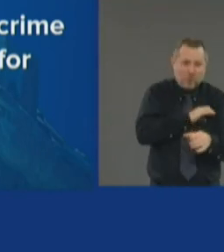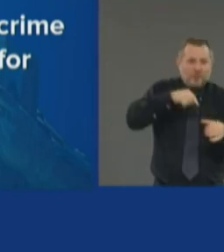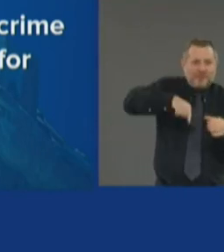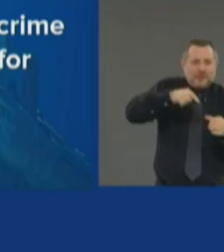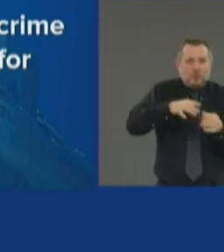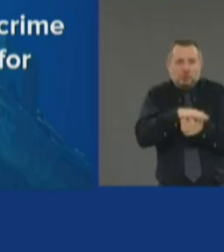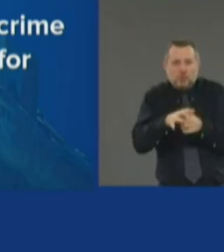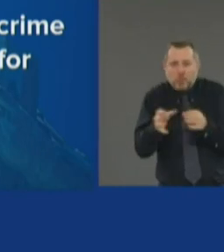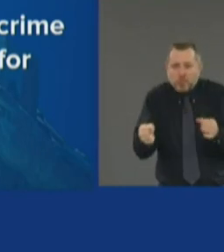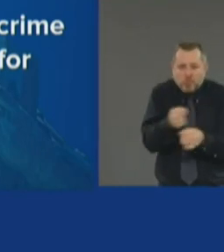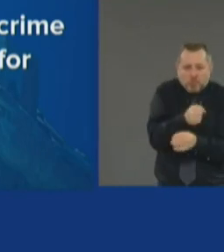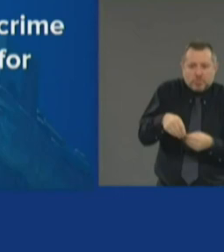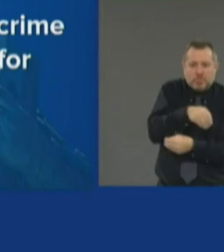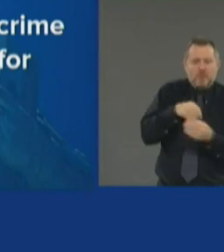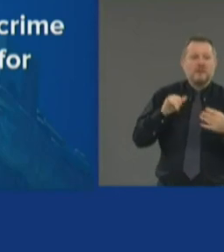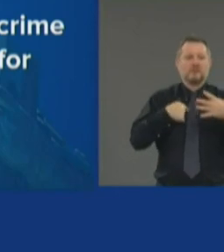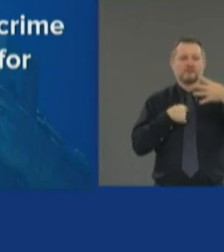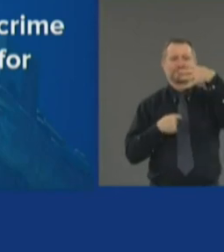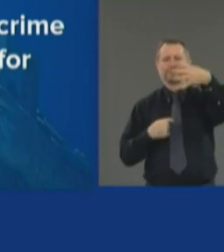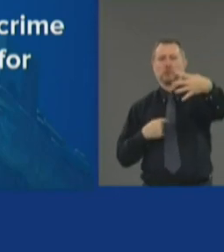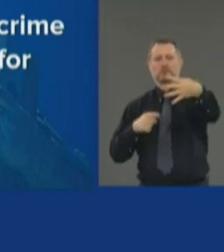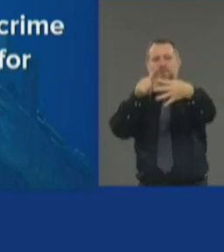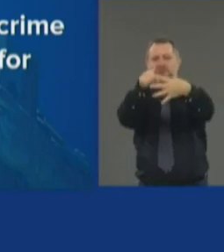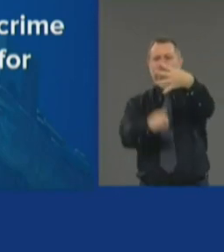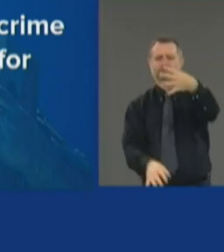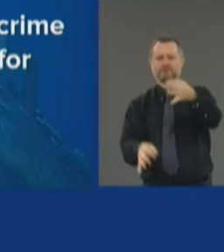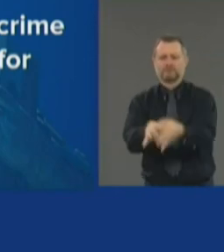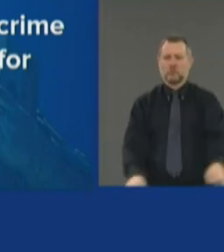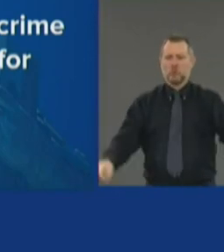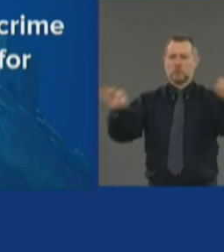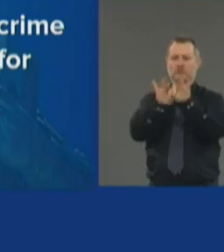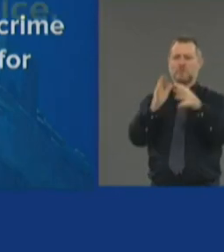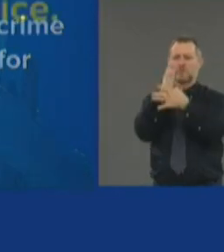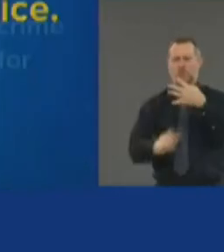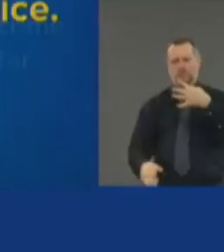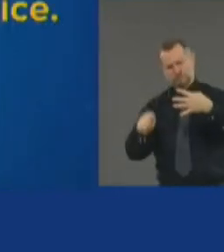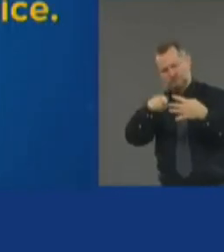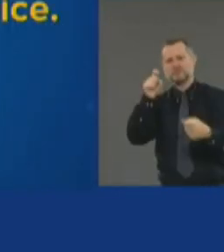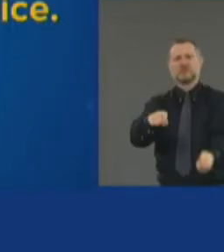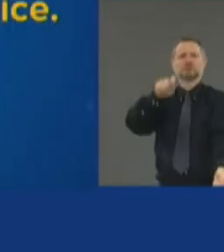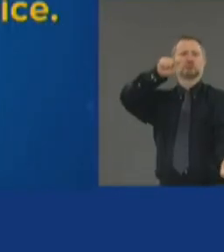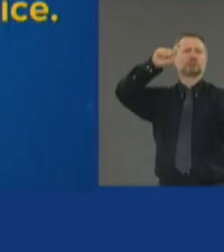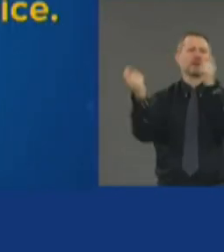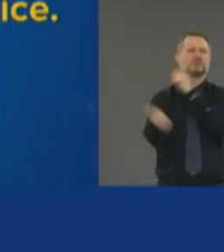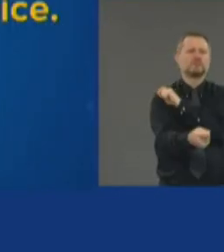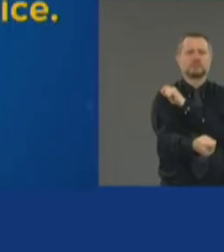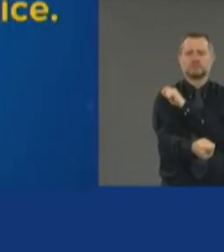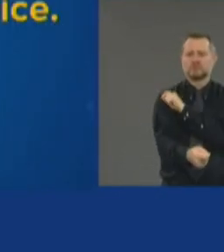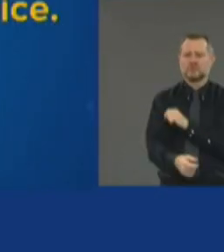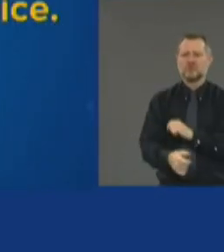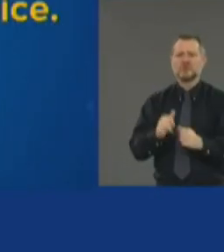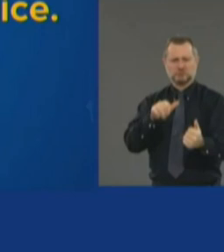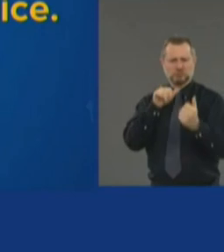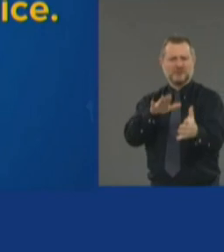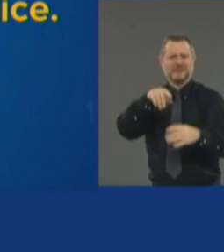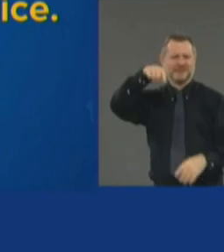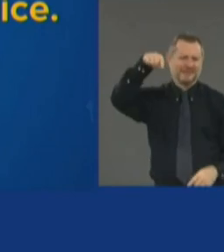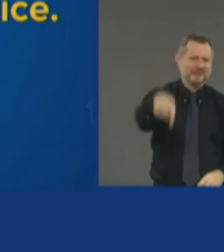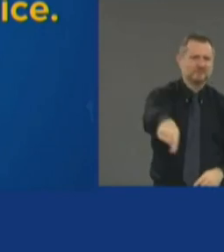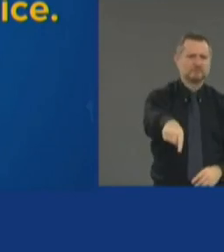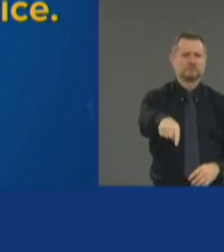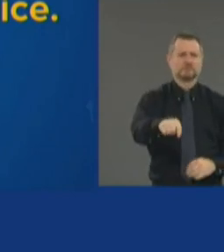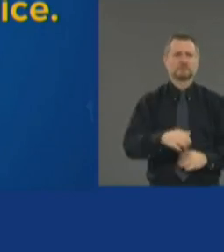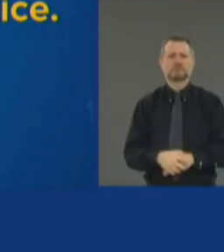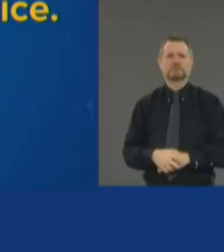the cornerstones of a real reform agenda that can address what is going on the street.